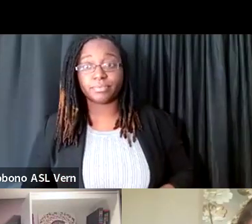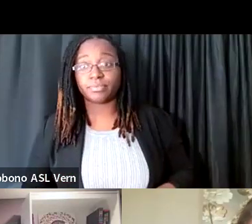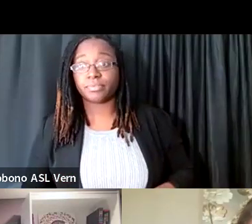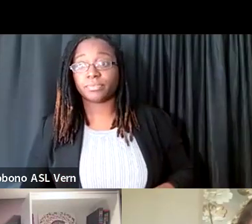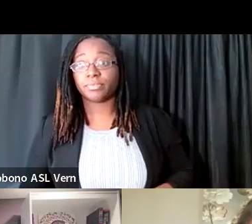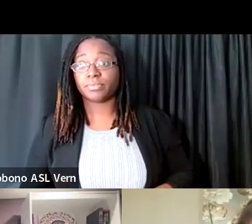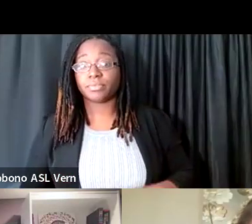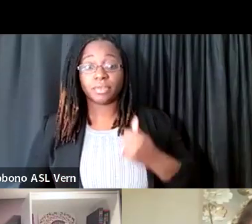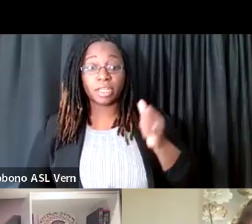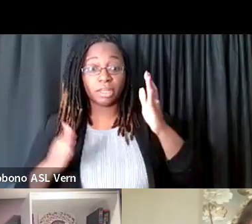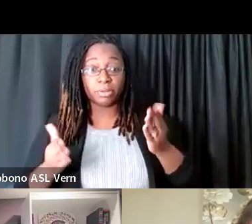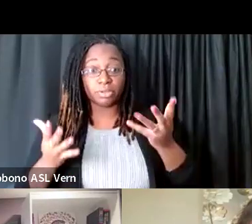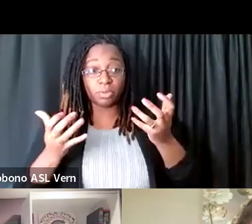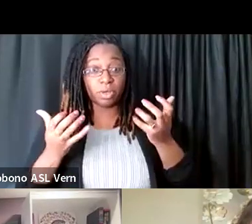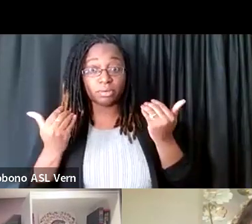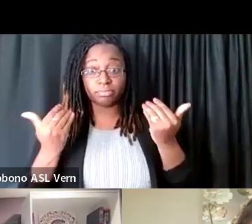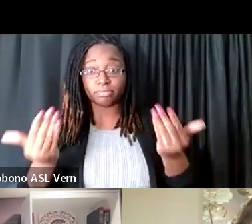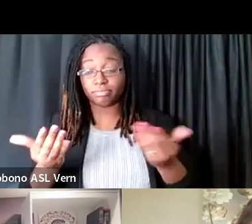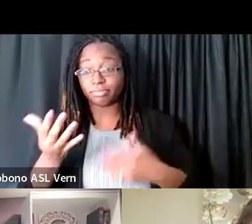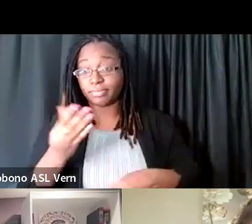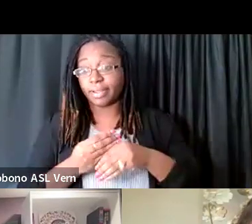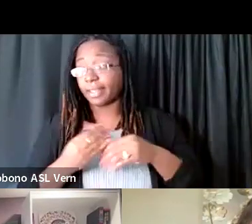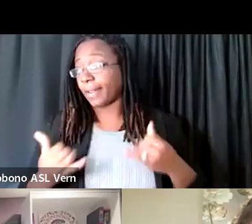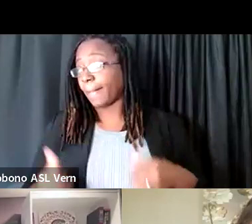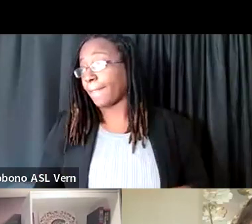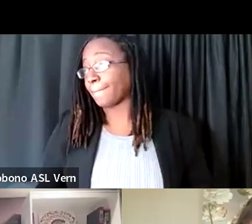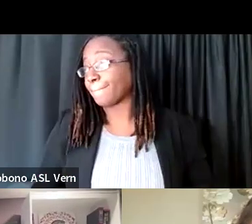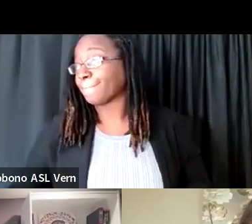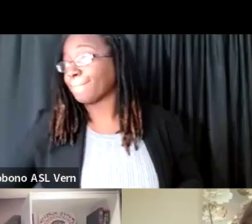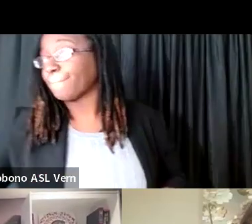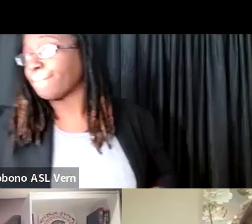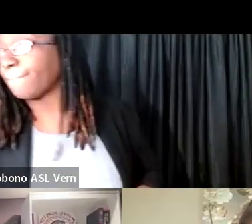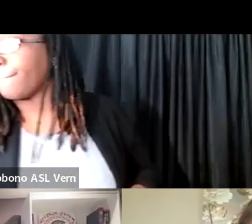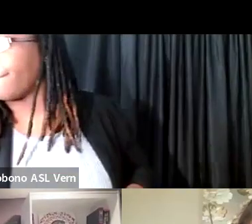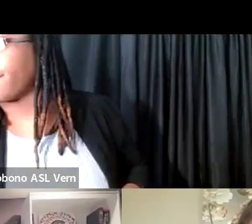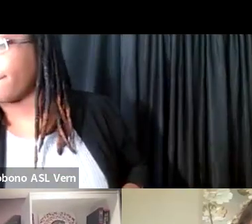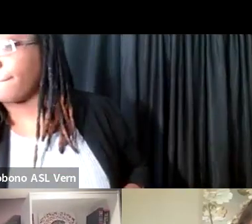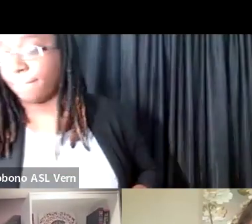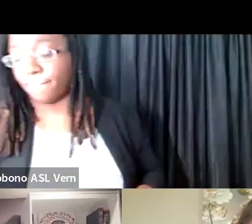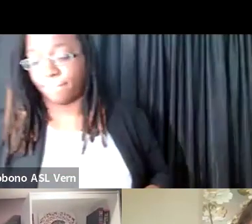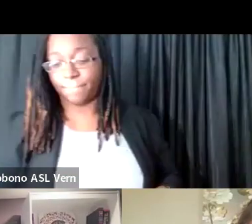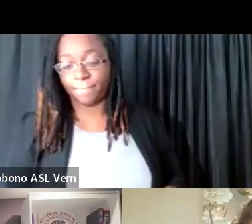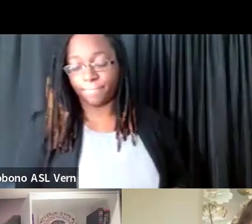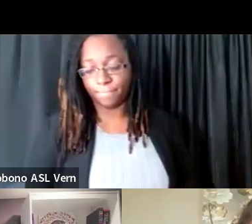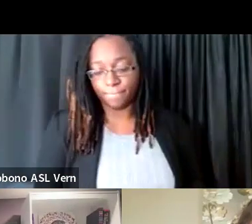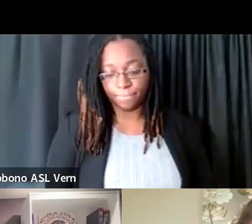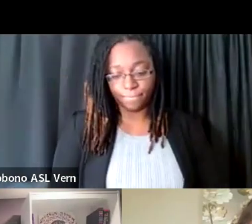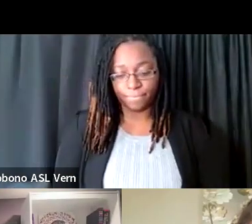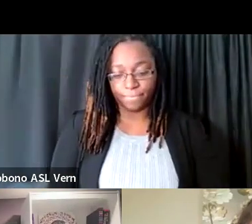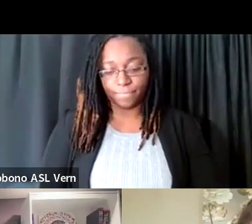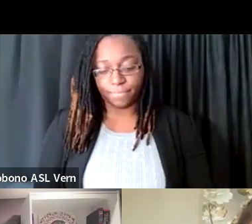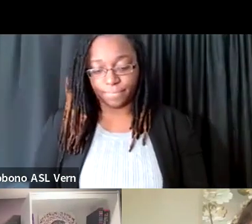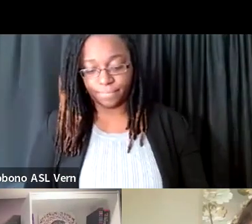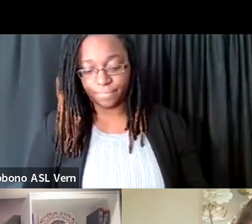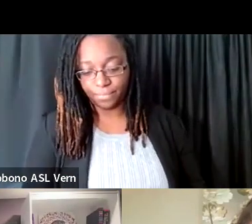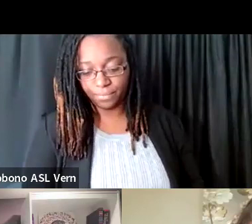this question and give advice or thoughts? Yeah, I think while knowing, you know,